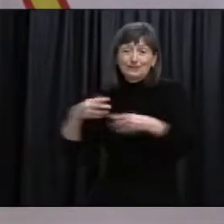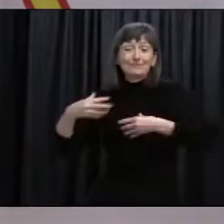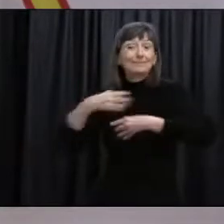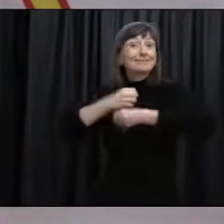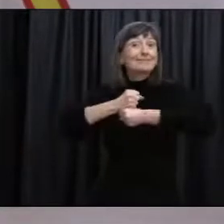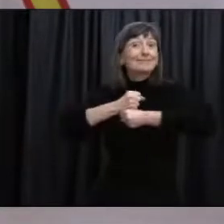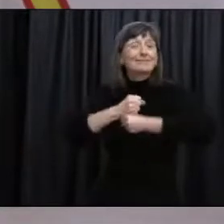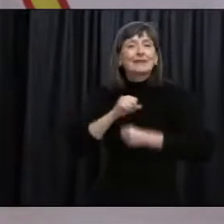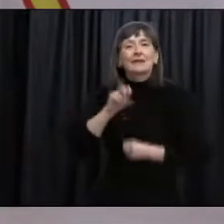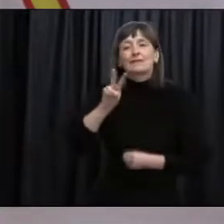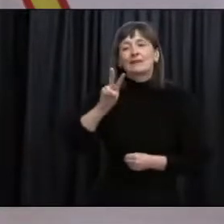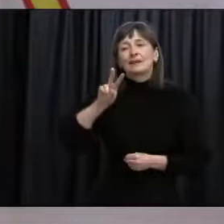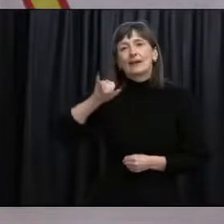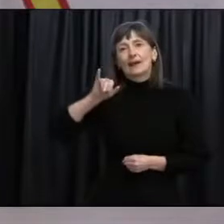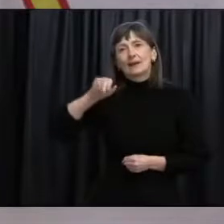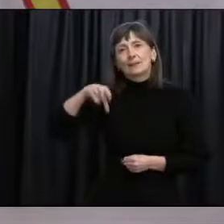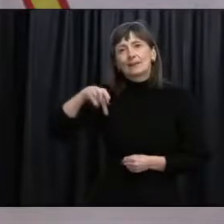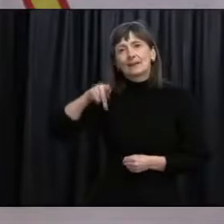it to VIPIT.